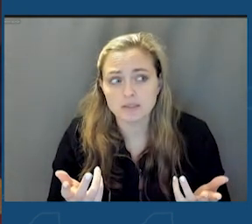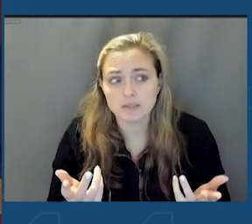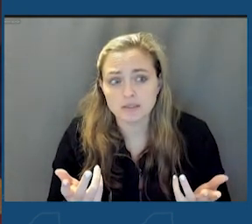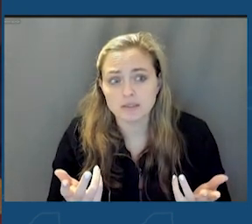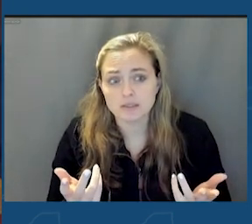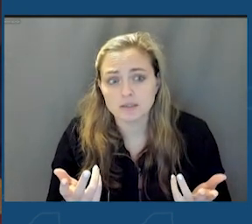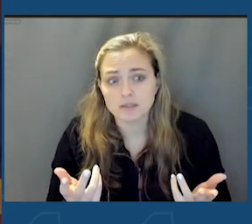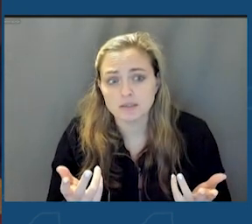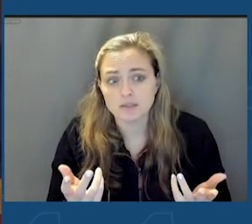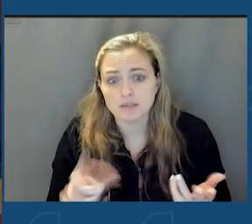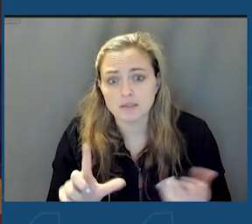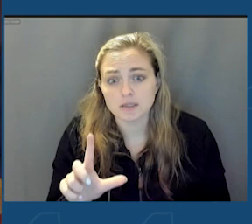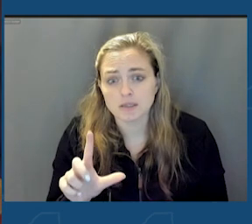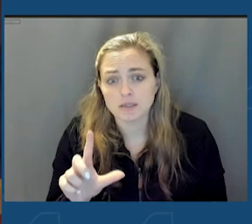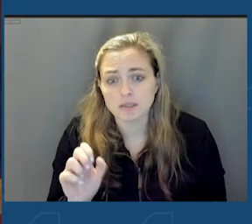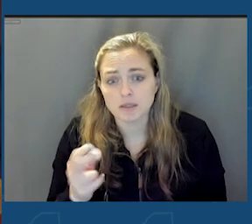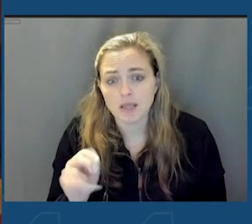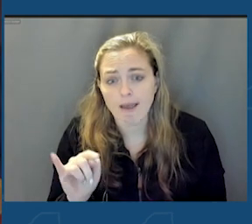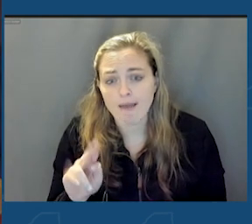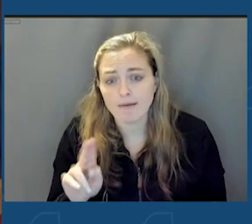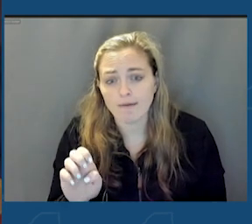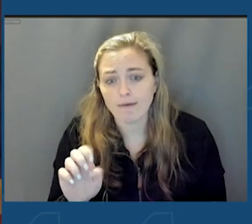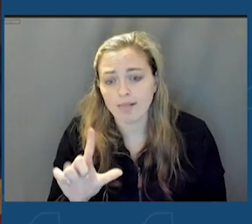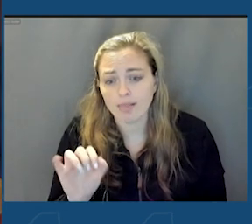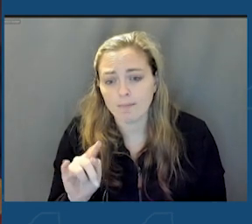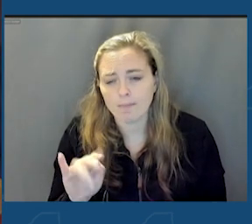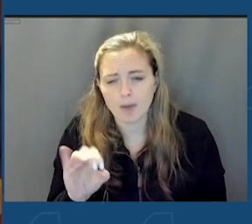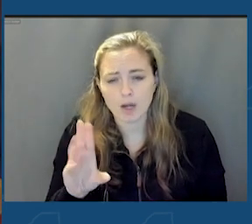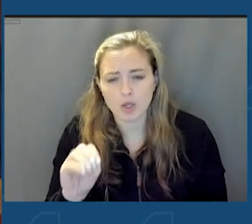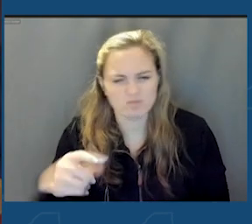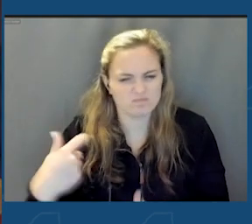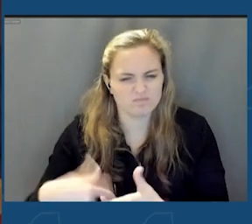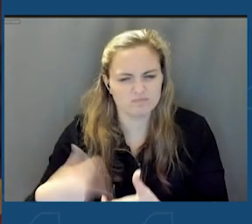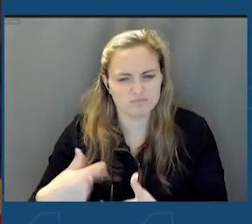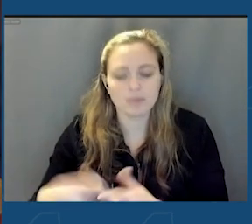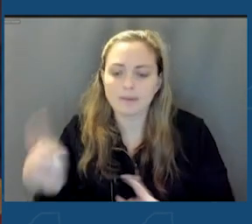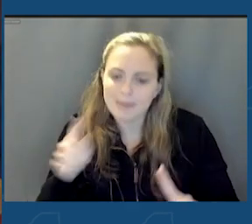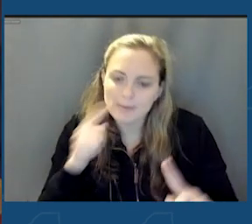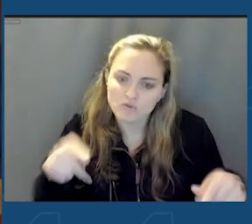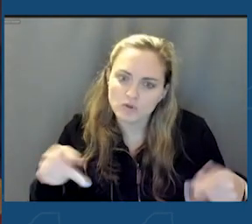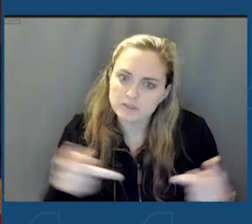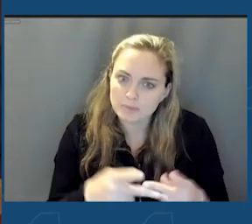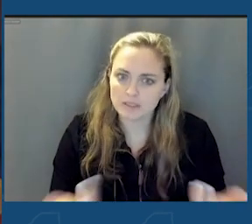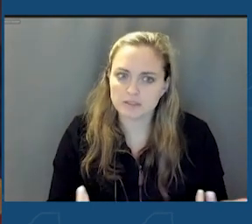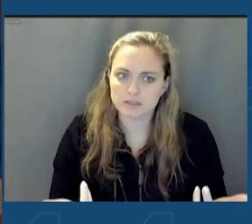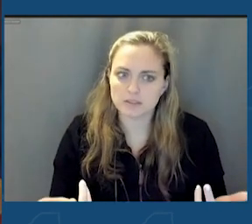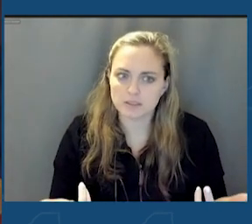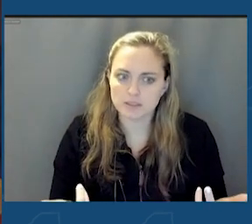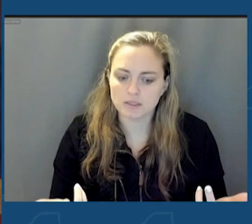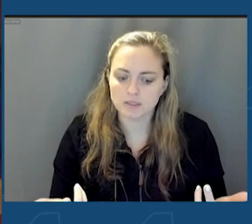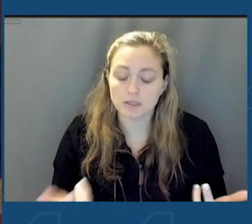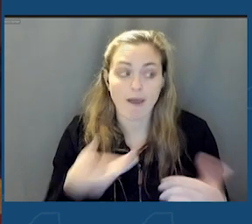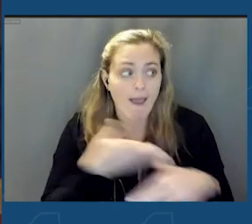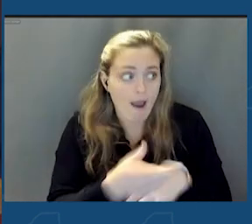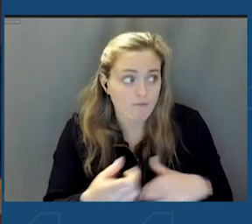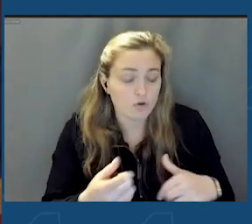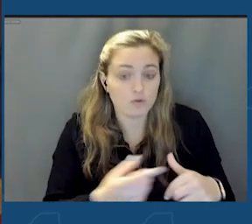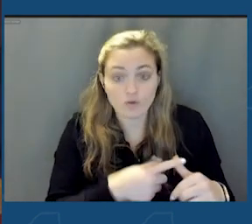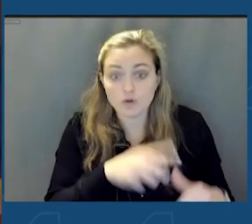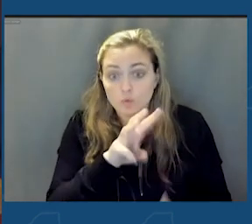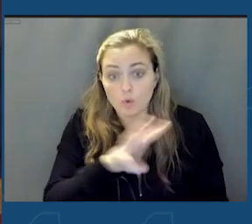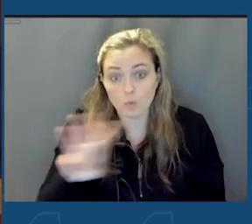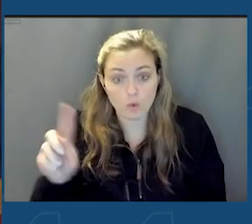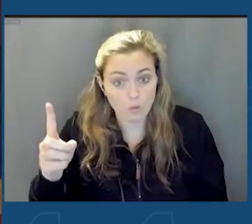del barrio, the people of this place that are making a difference. After the first World War, yes,